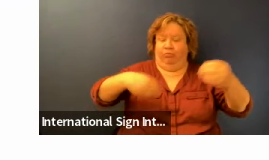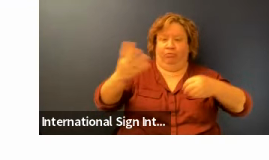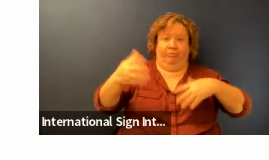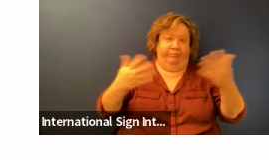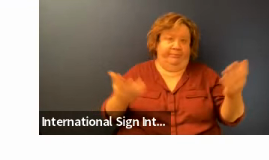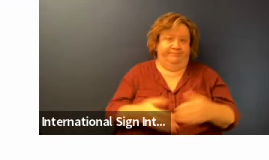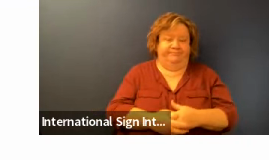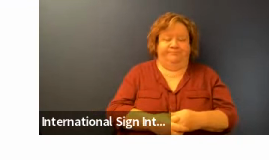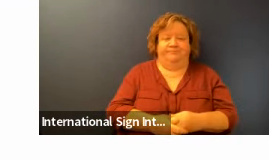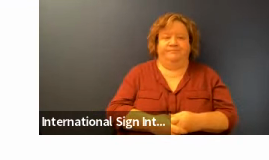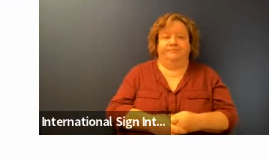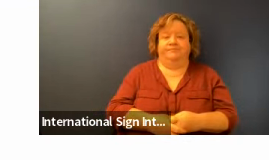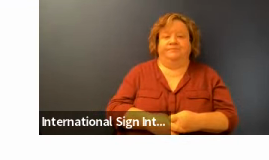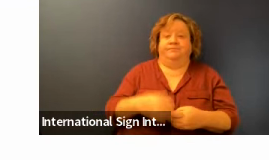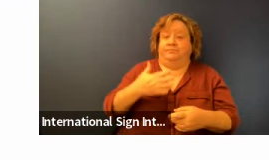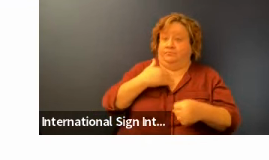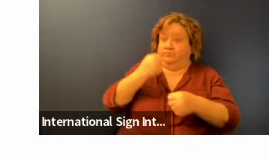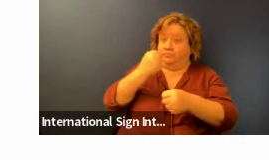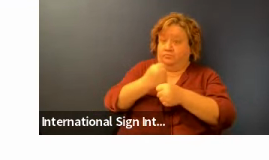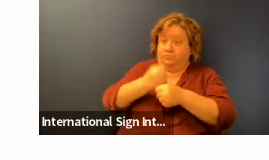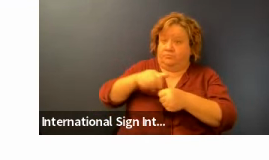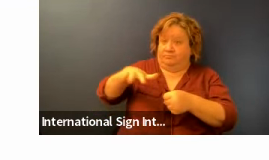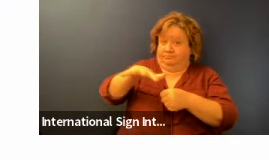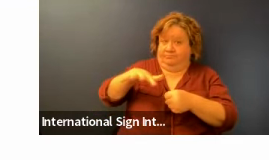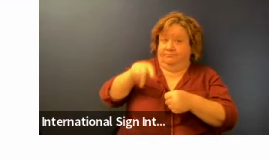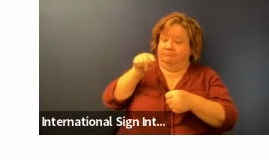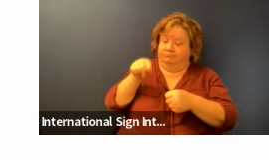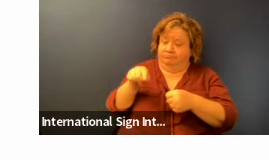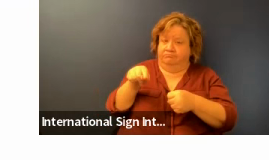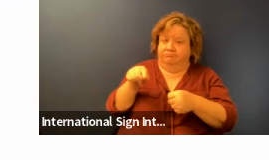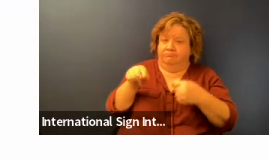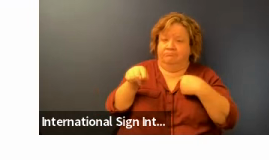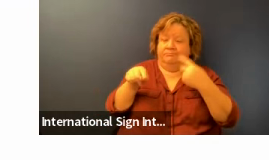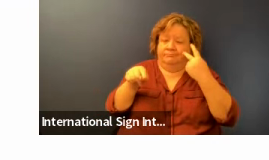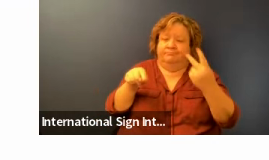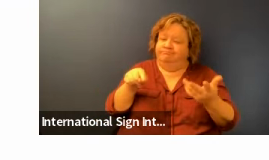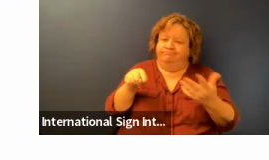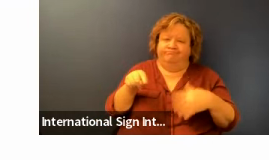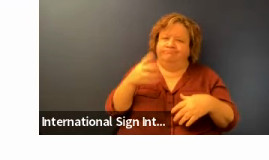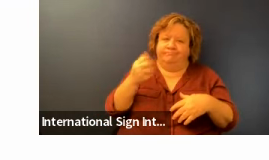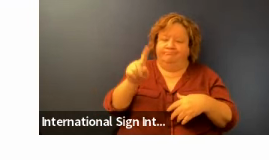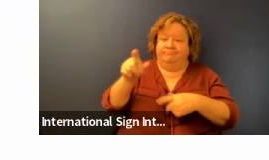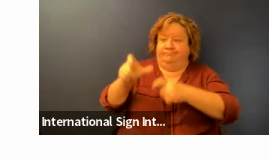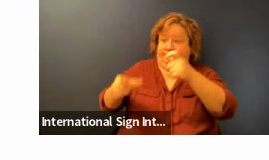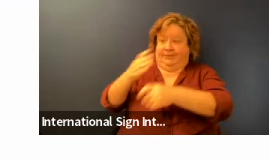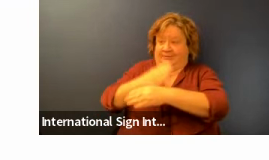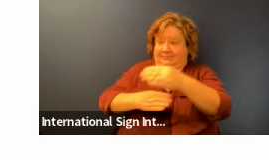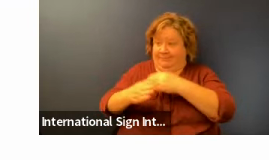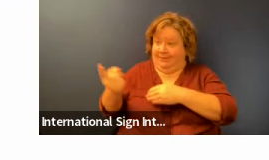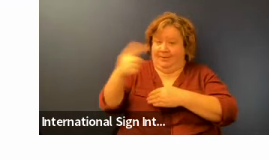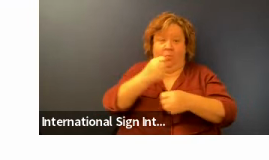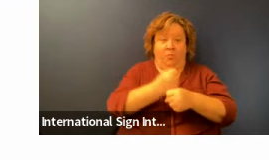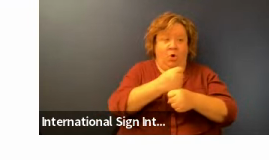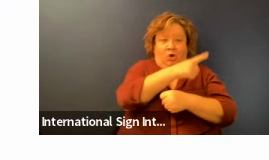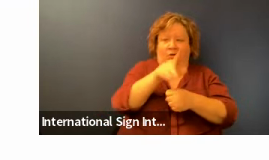instance, there's no equal employment opportunities. So you'll find countries have put in place